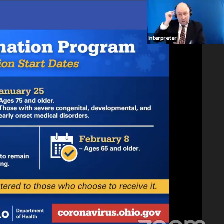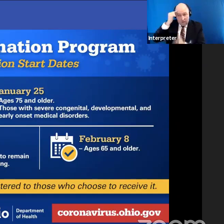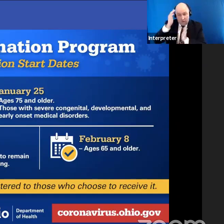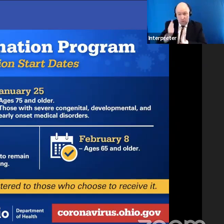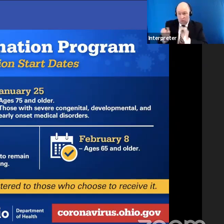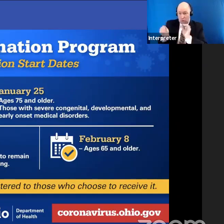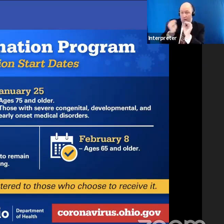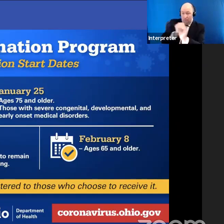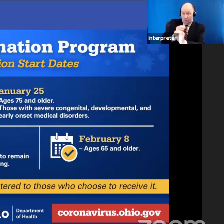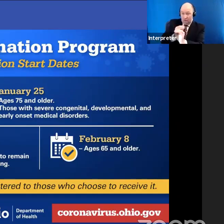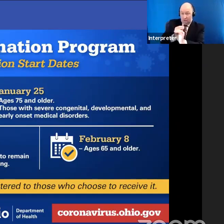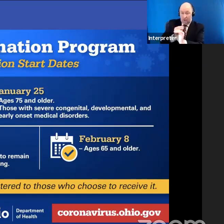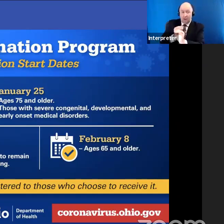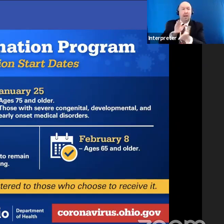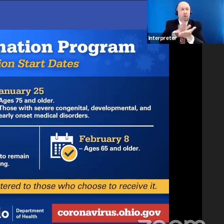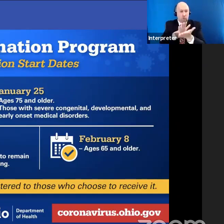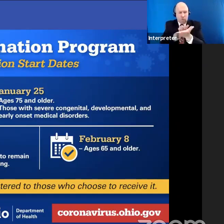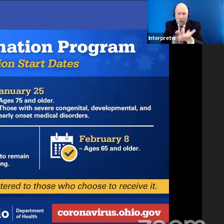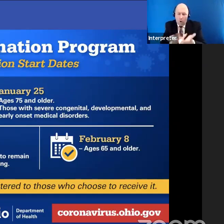all the schools in the state of Ohio.